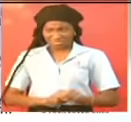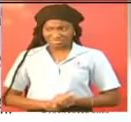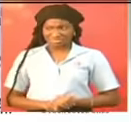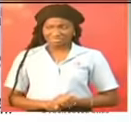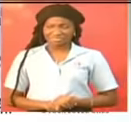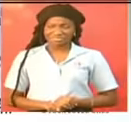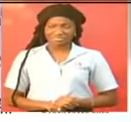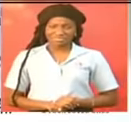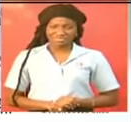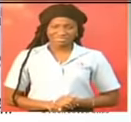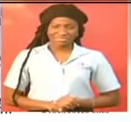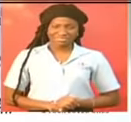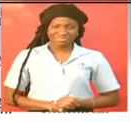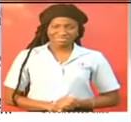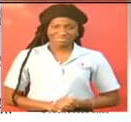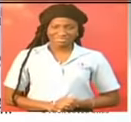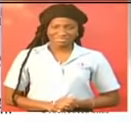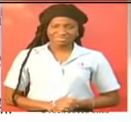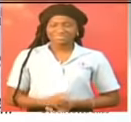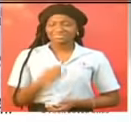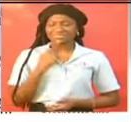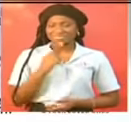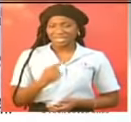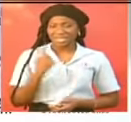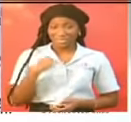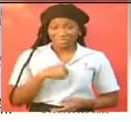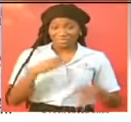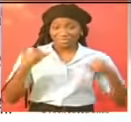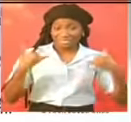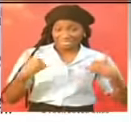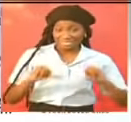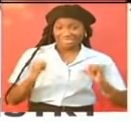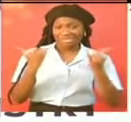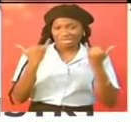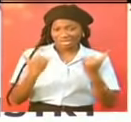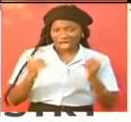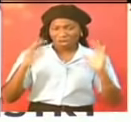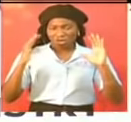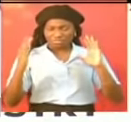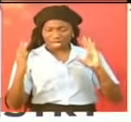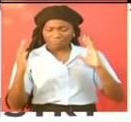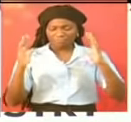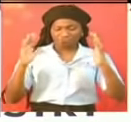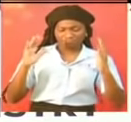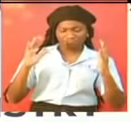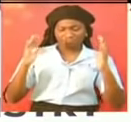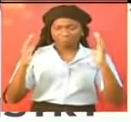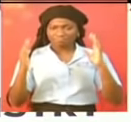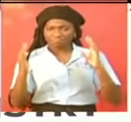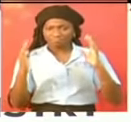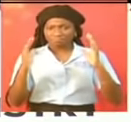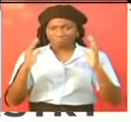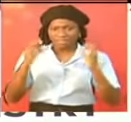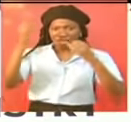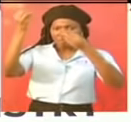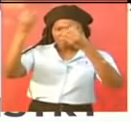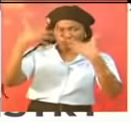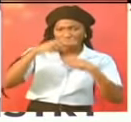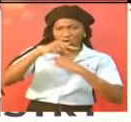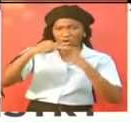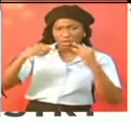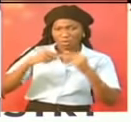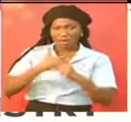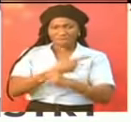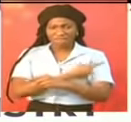your question. We are actually still compiling and comparing and validating the vaccination information. There have not been many